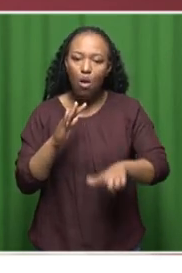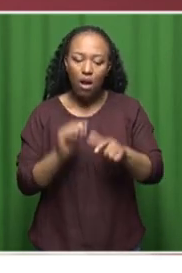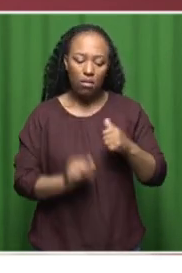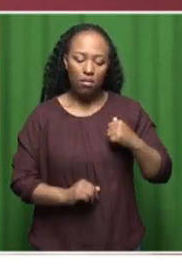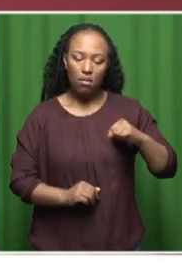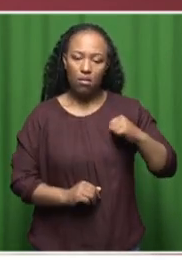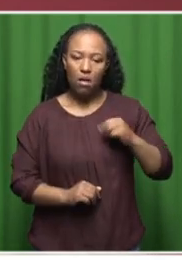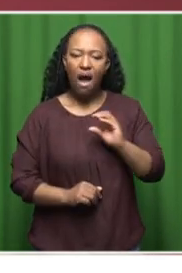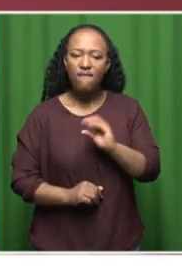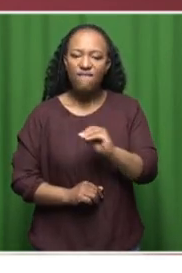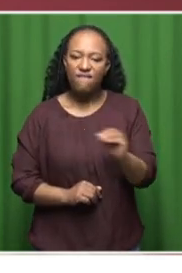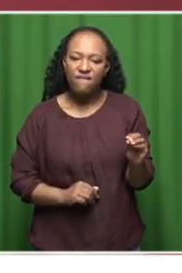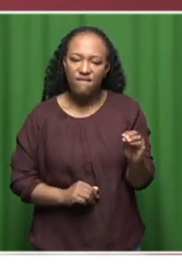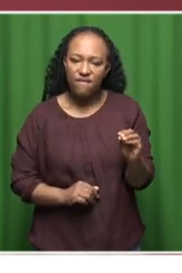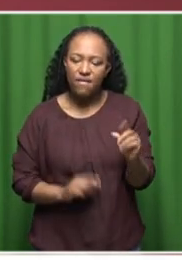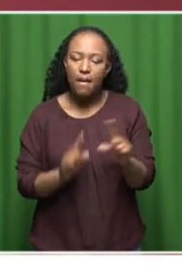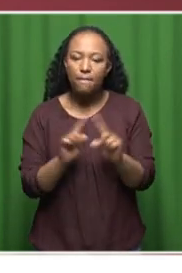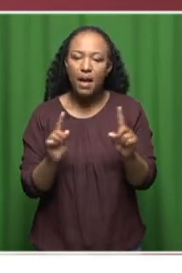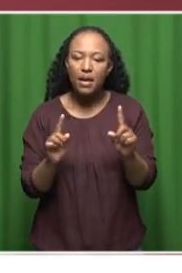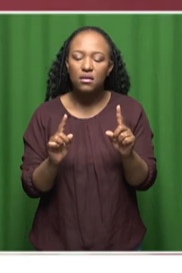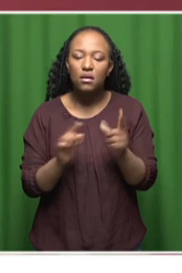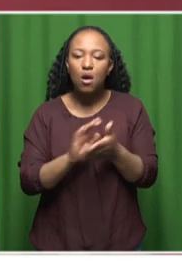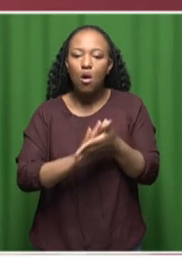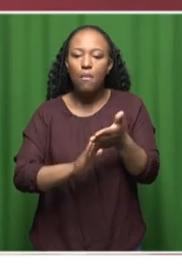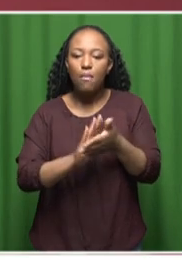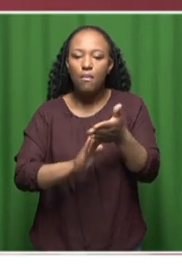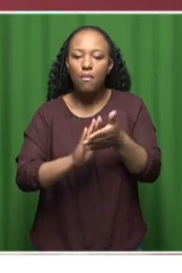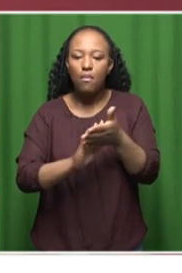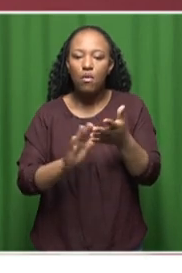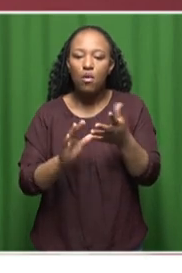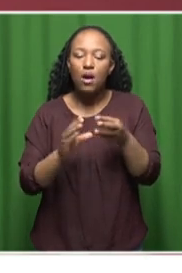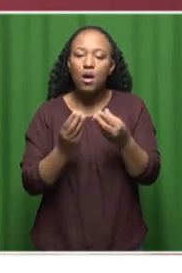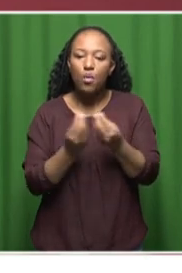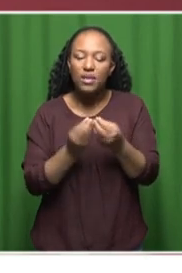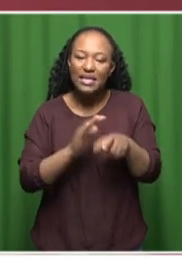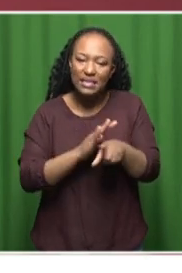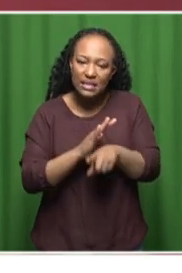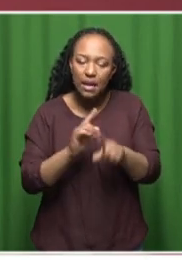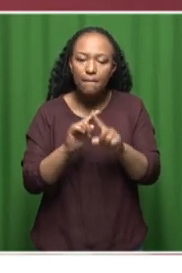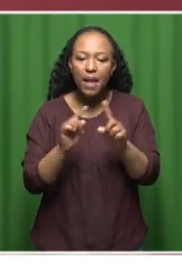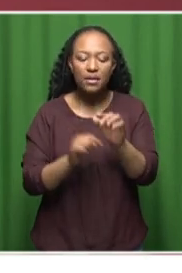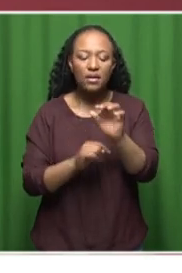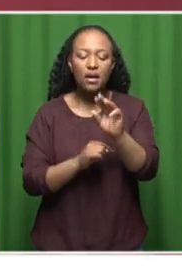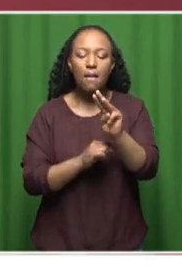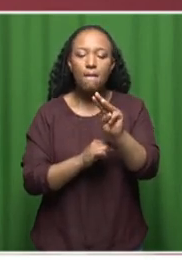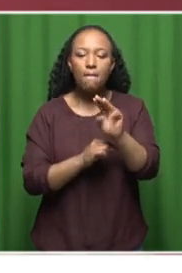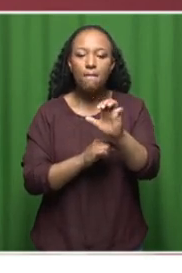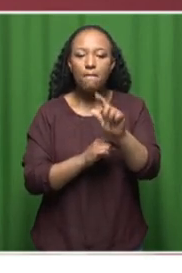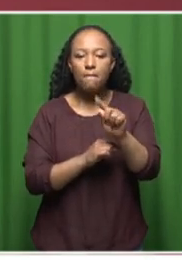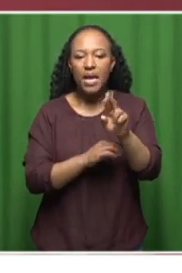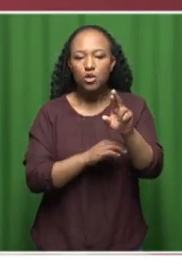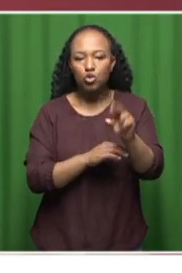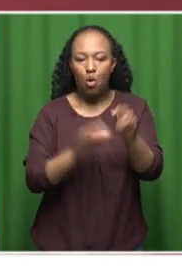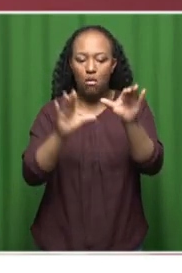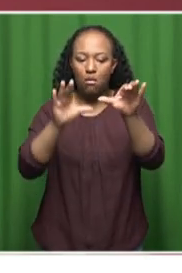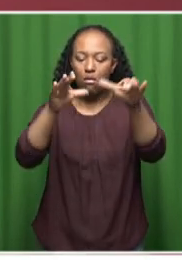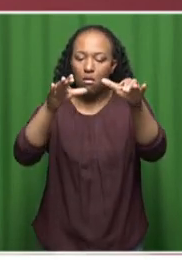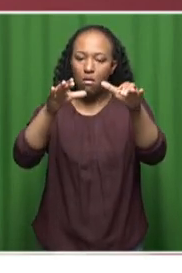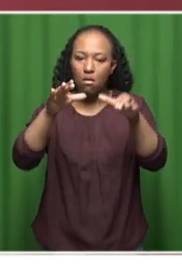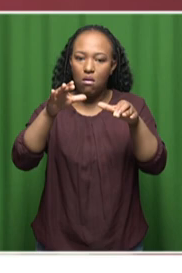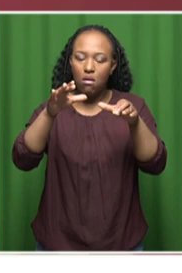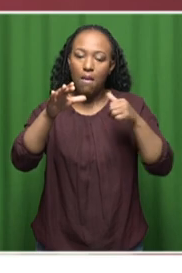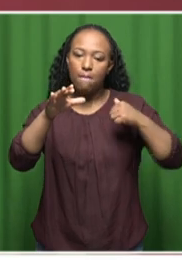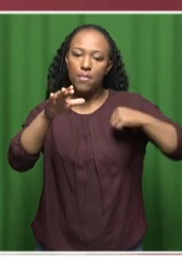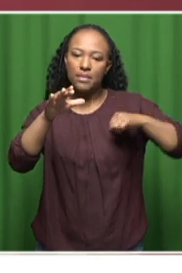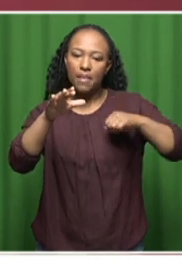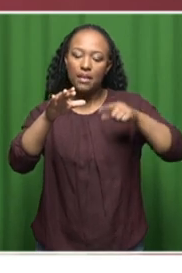exist, but under operation, they are a district. But with the metro, those municipalities cease to